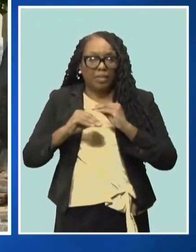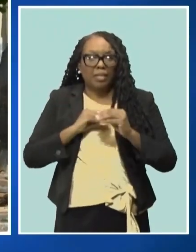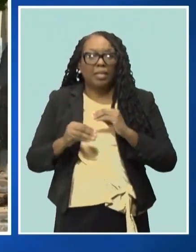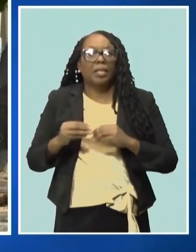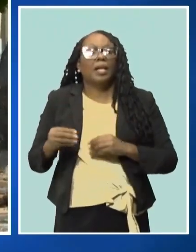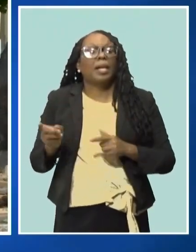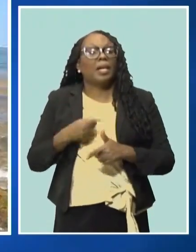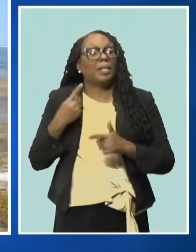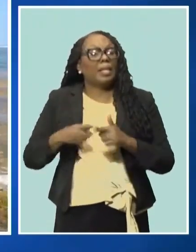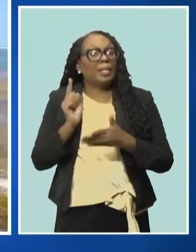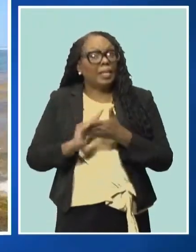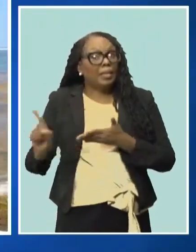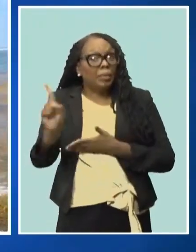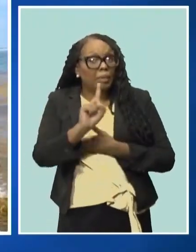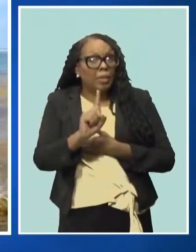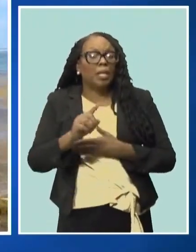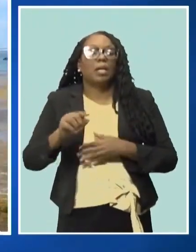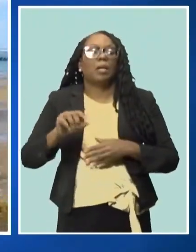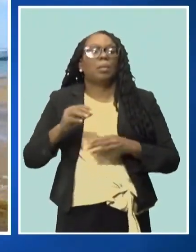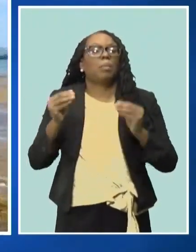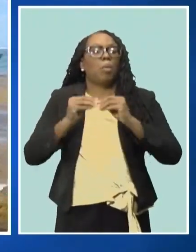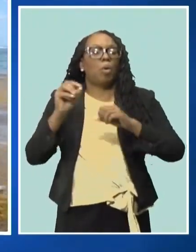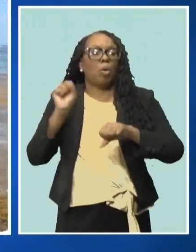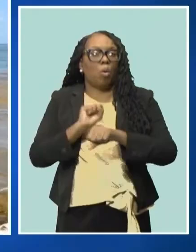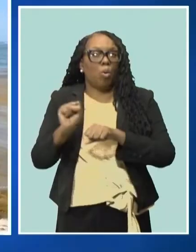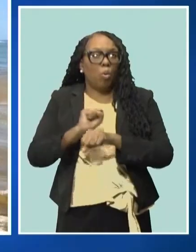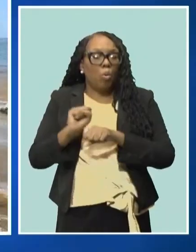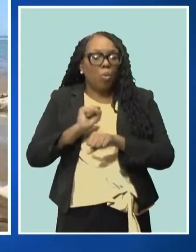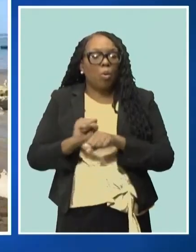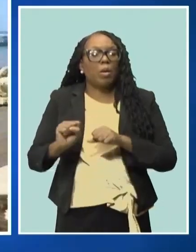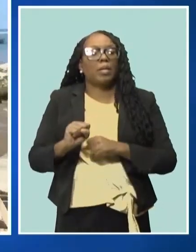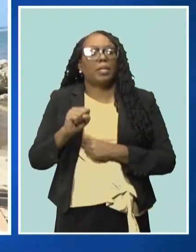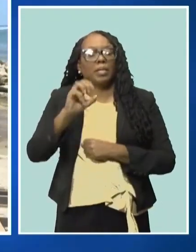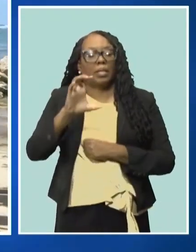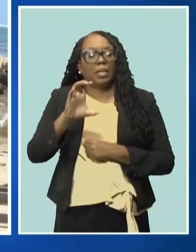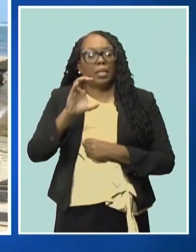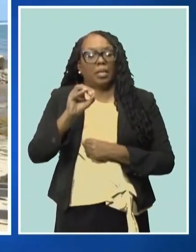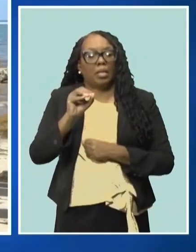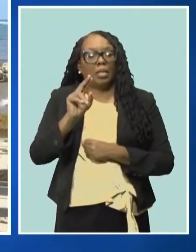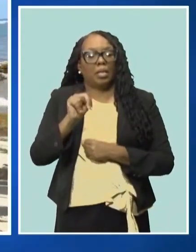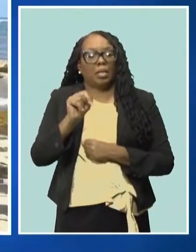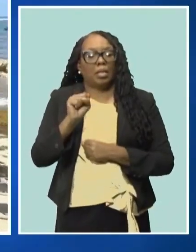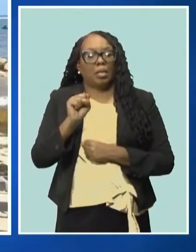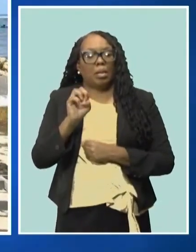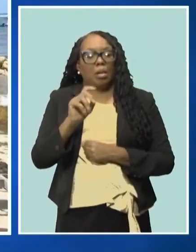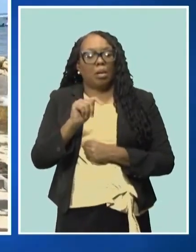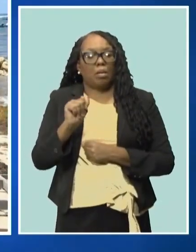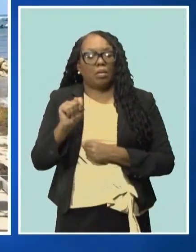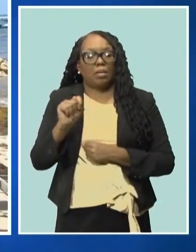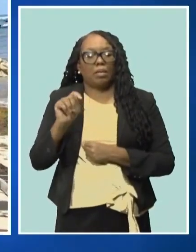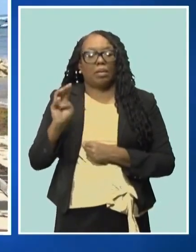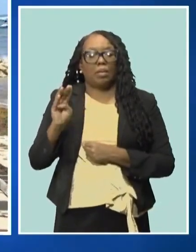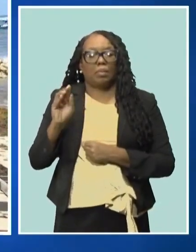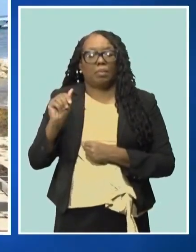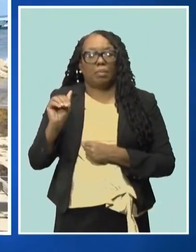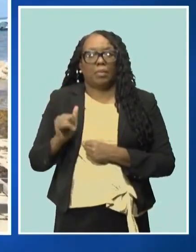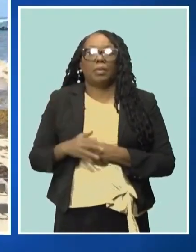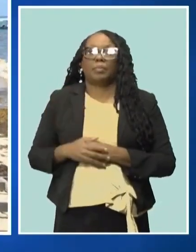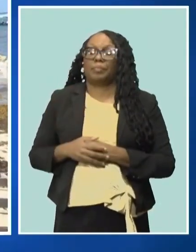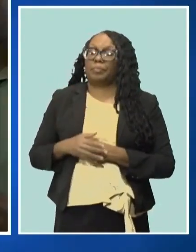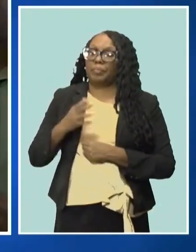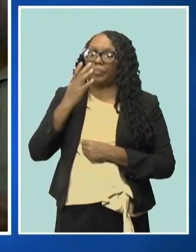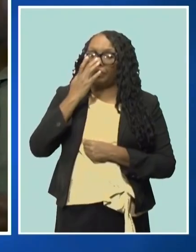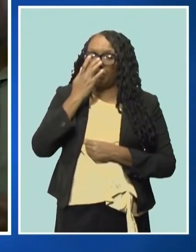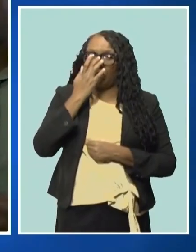by next week. Those boulders are to be moved by the end of this week, I'm told, and that slipway should